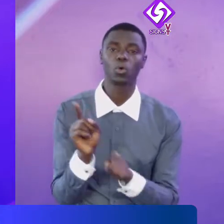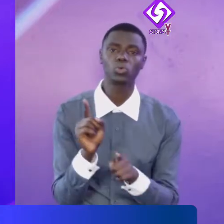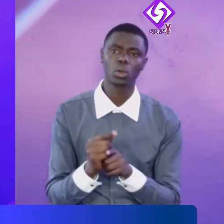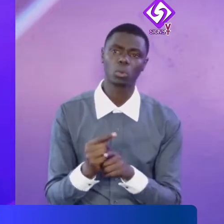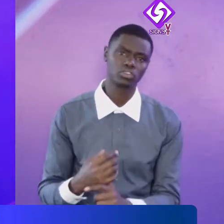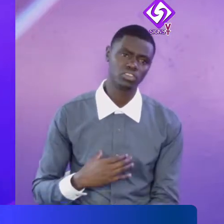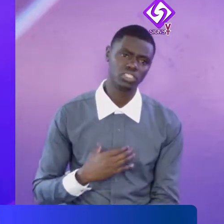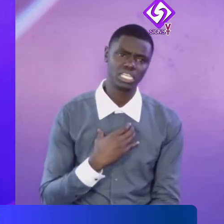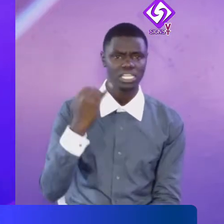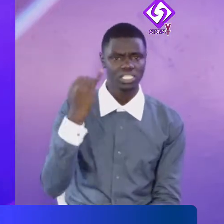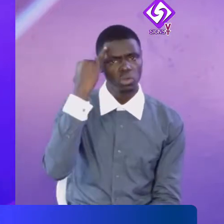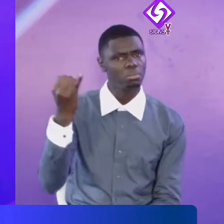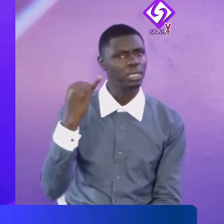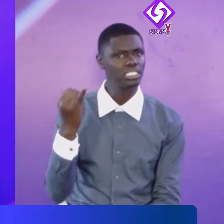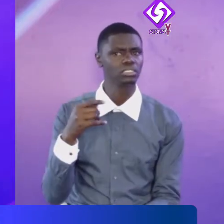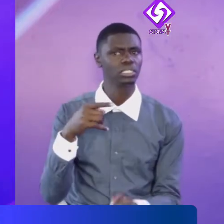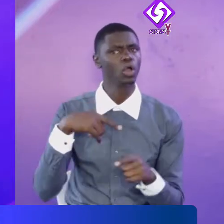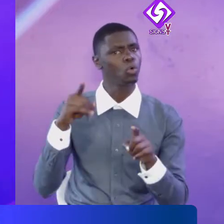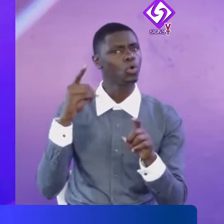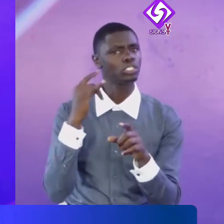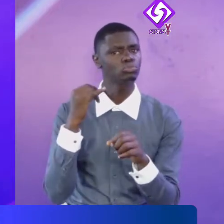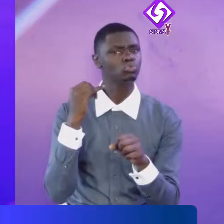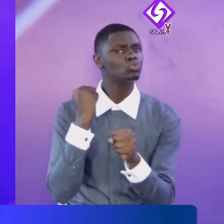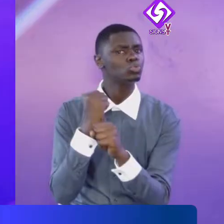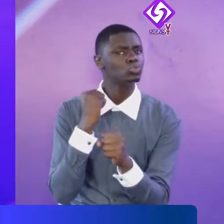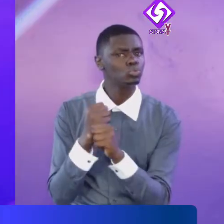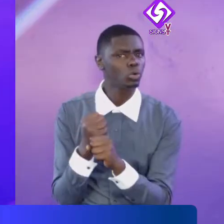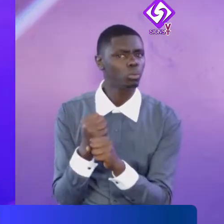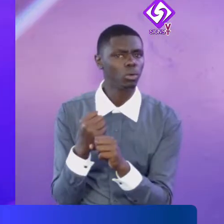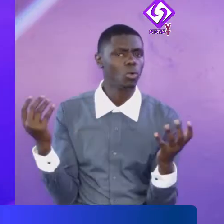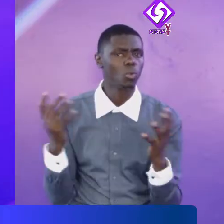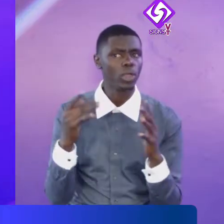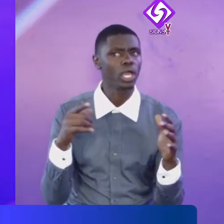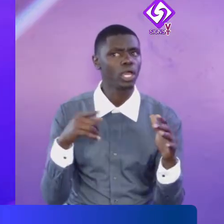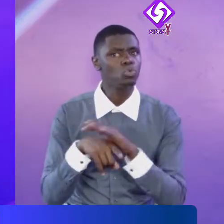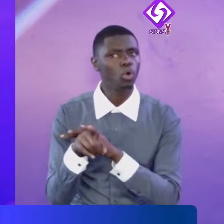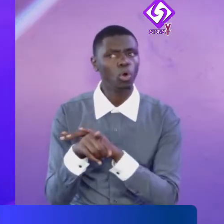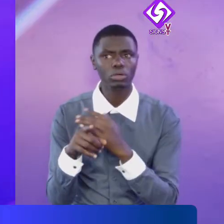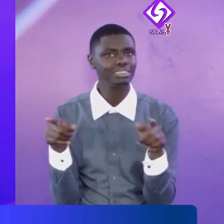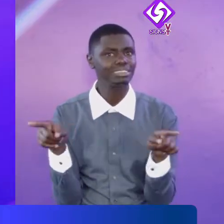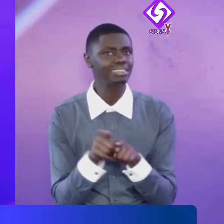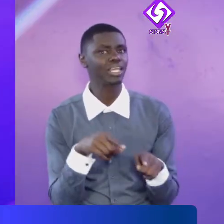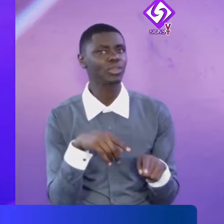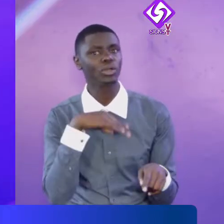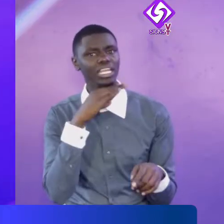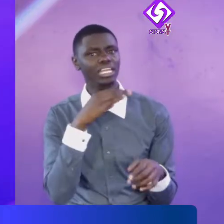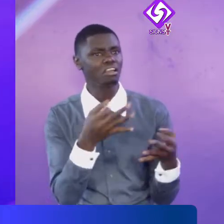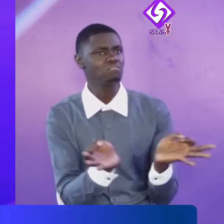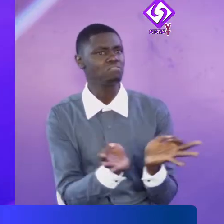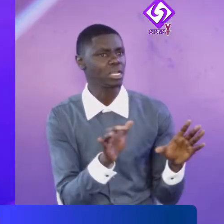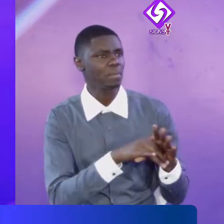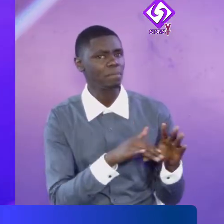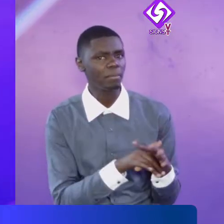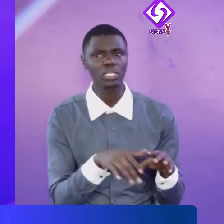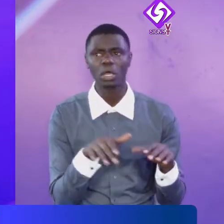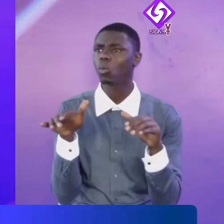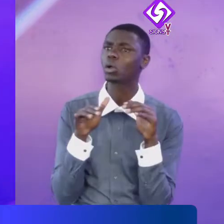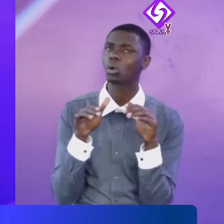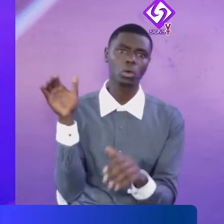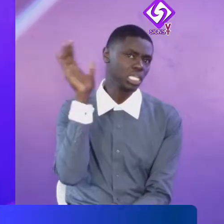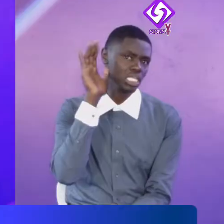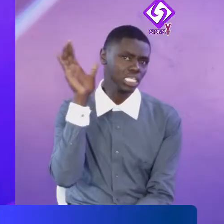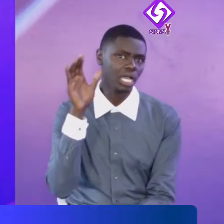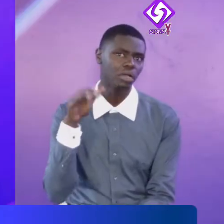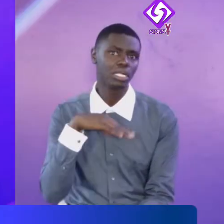you imagine, Alan, going to do a job where when you go, it's like you are dead. Your family members will only wait and hear that you are